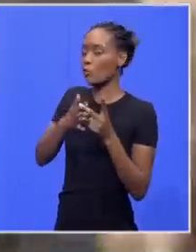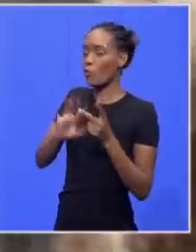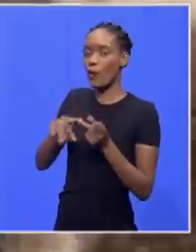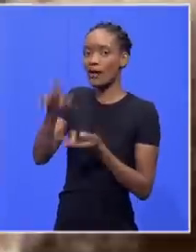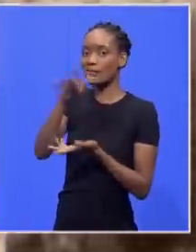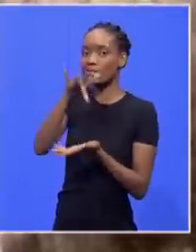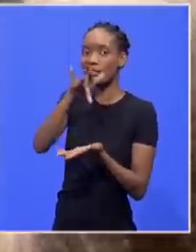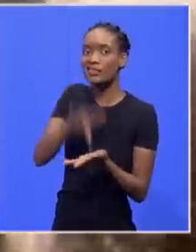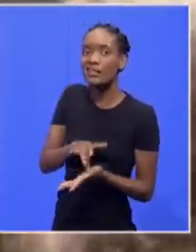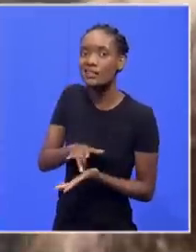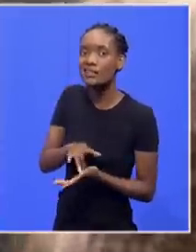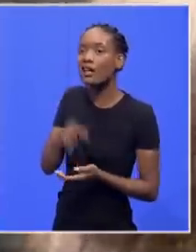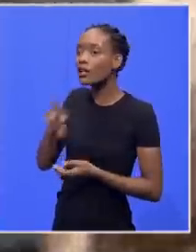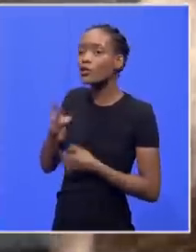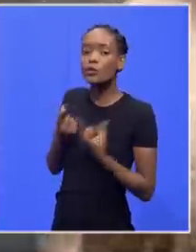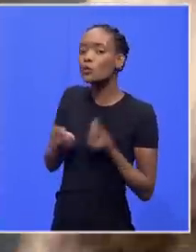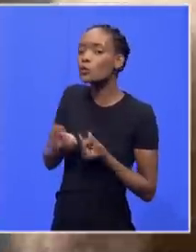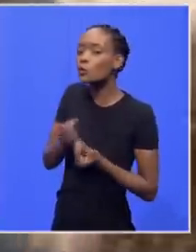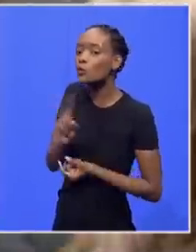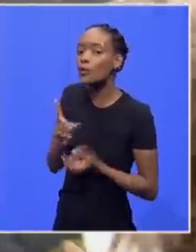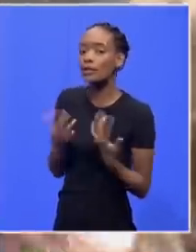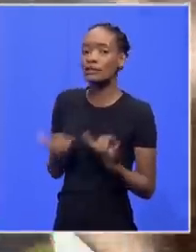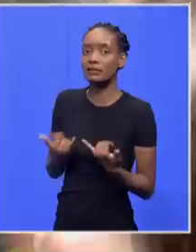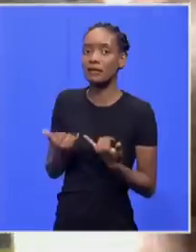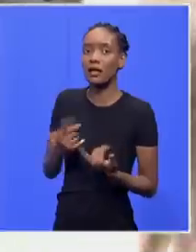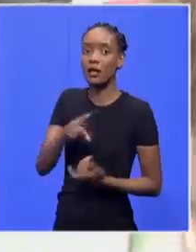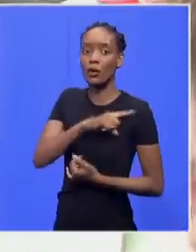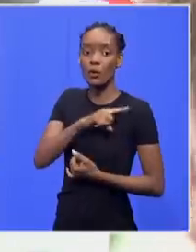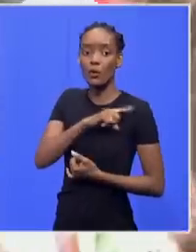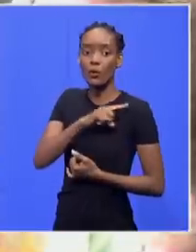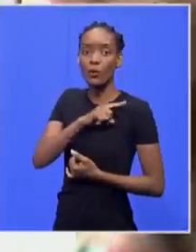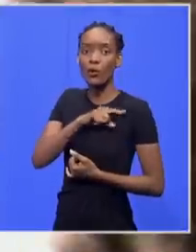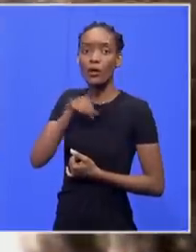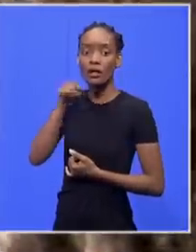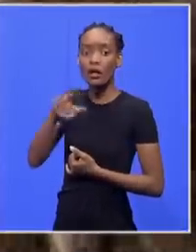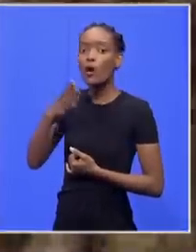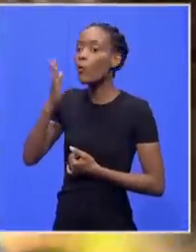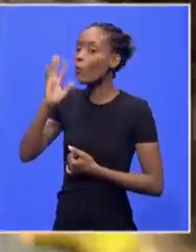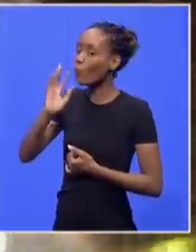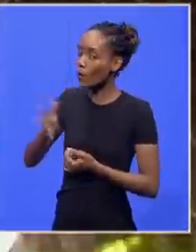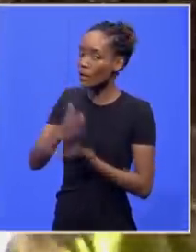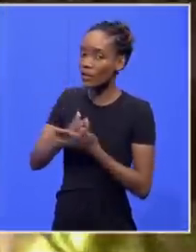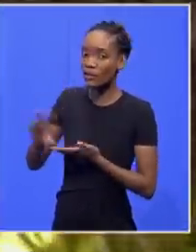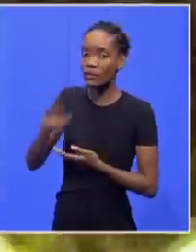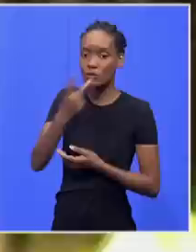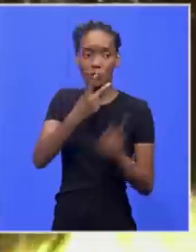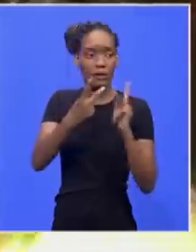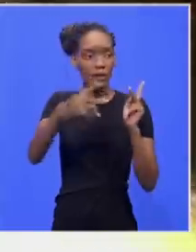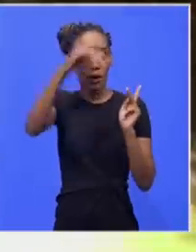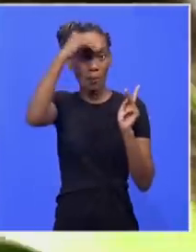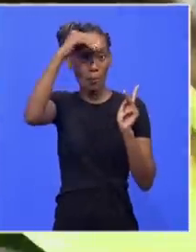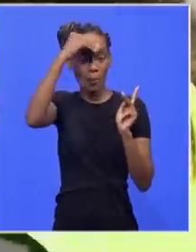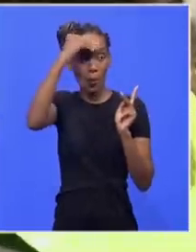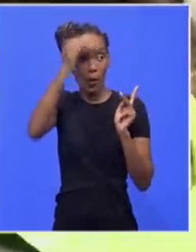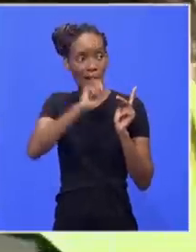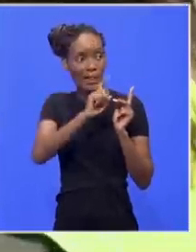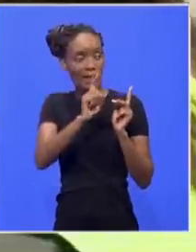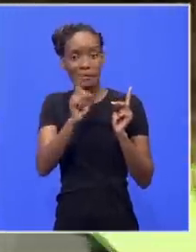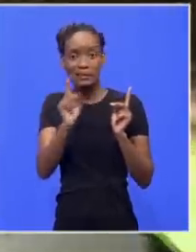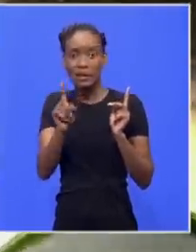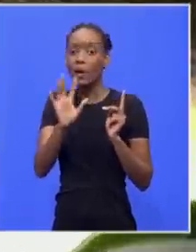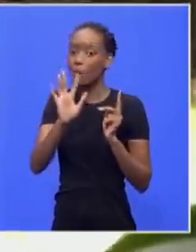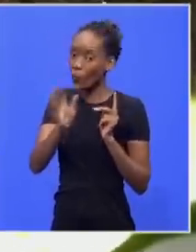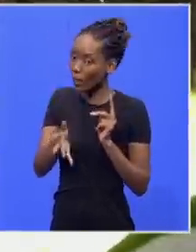Mm-hmm. What are you going to do now? Because here, they are going to remove you. You see, police are not going to have any